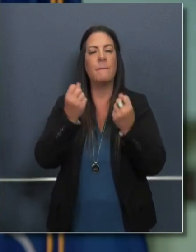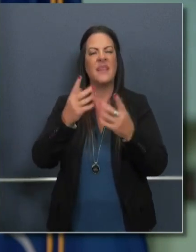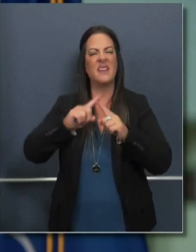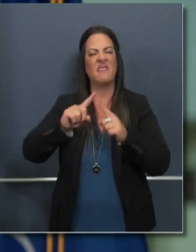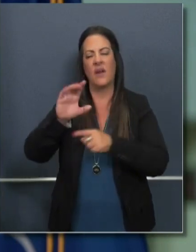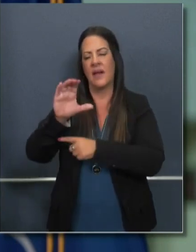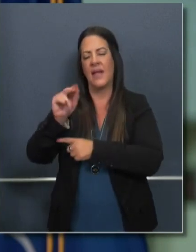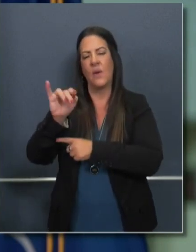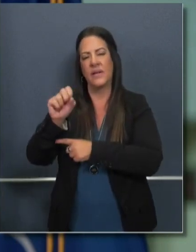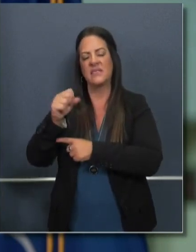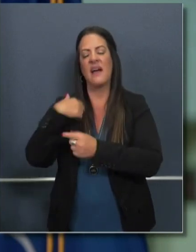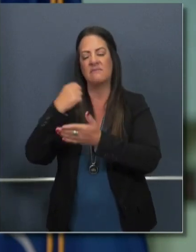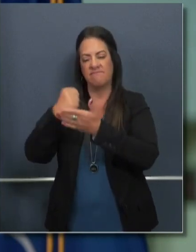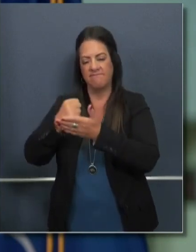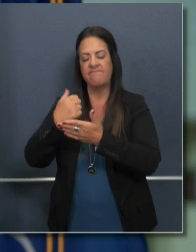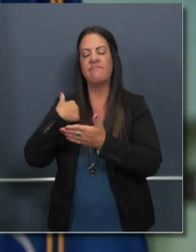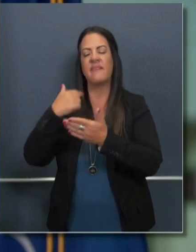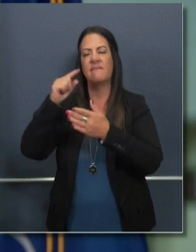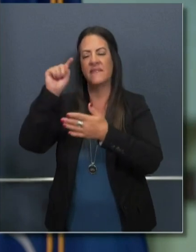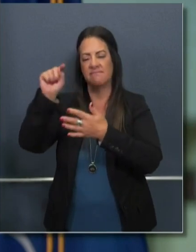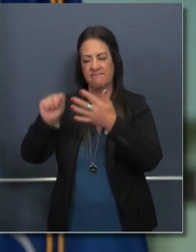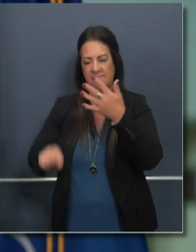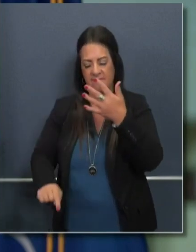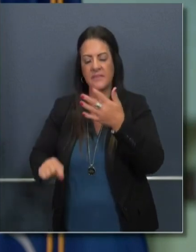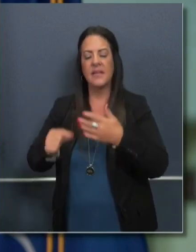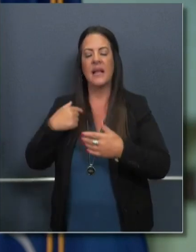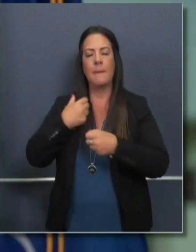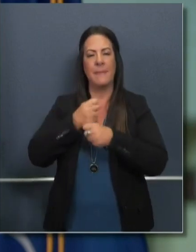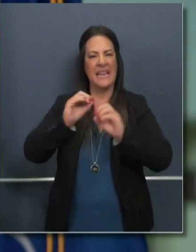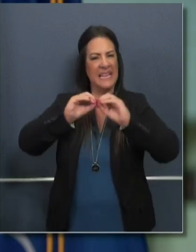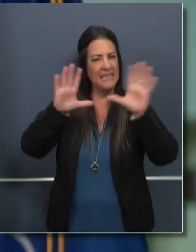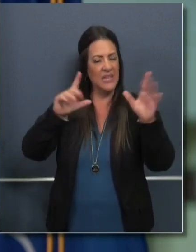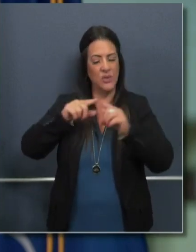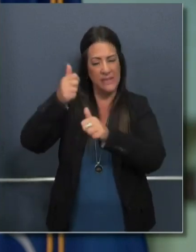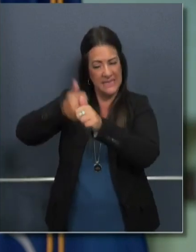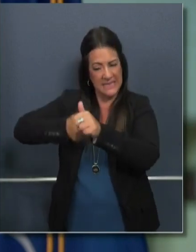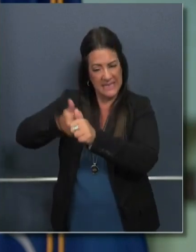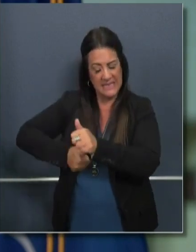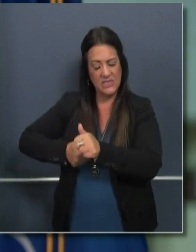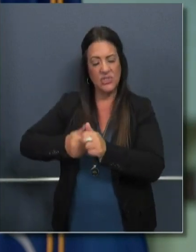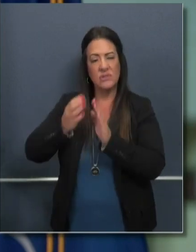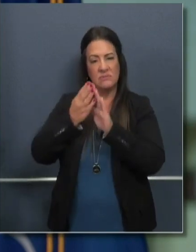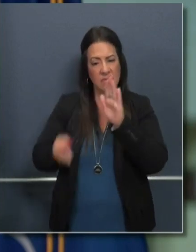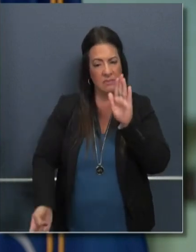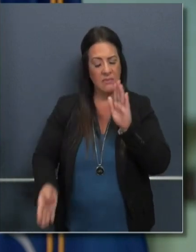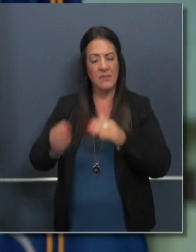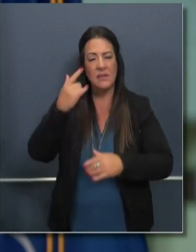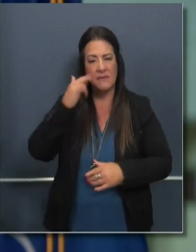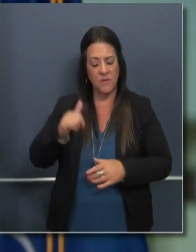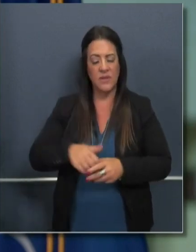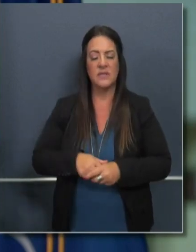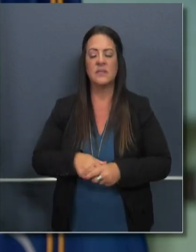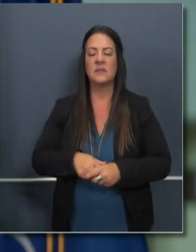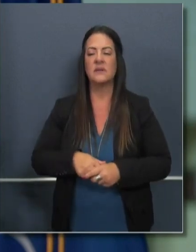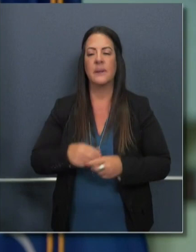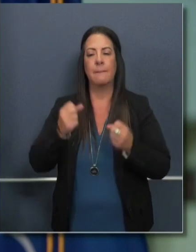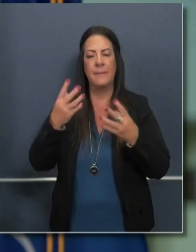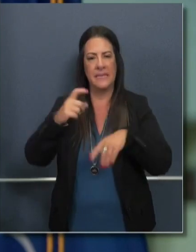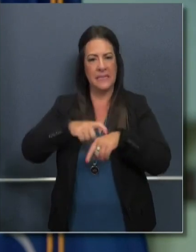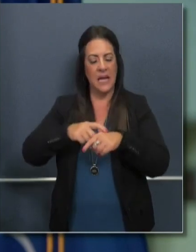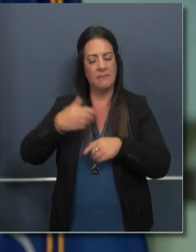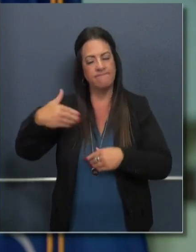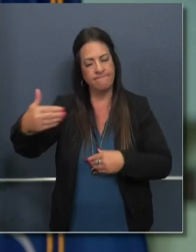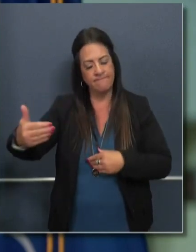counties. It is an obvious cause of concern, and I have made that crystal clear today, yesterday. I've made that point on multiple occasions, and